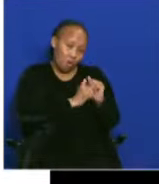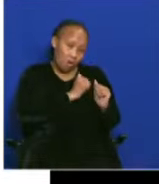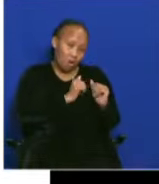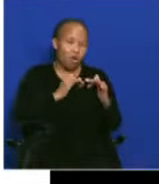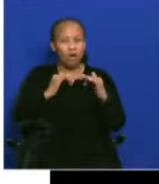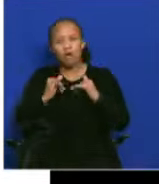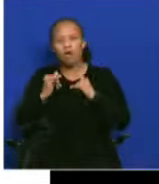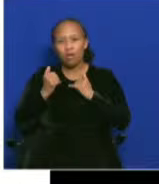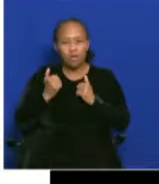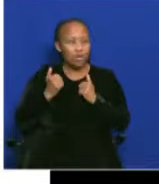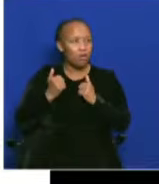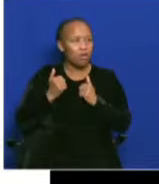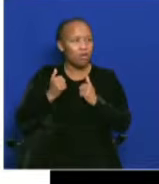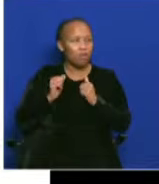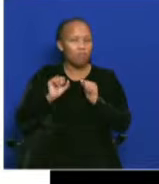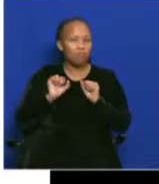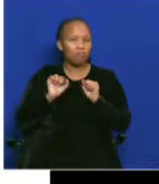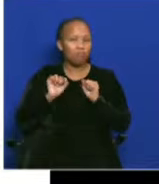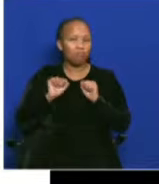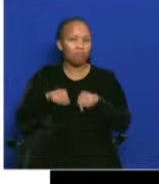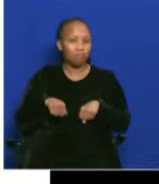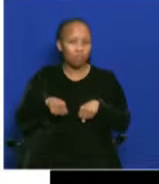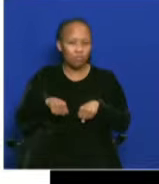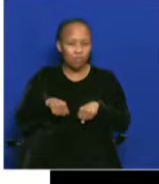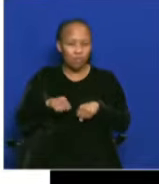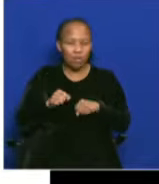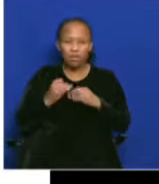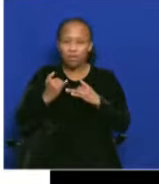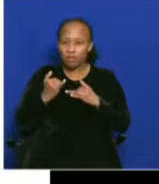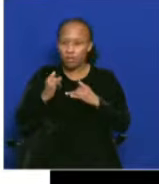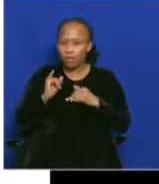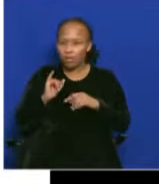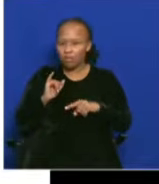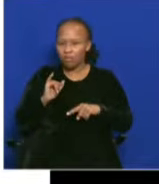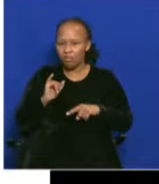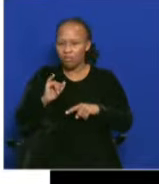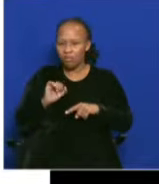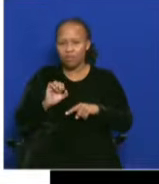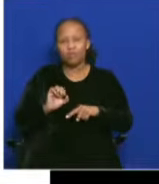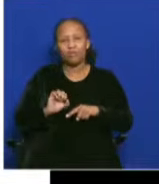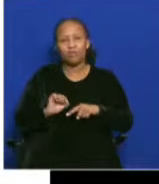Tariq. And he asks for pics, and there are pictures that I sent.